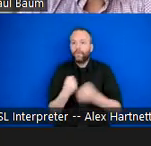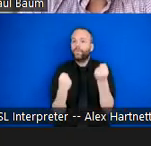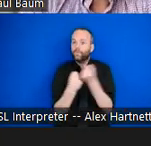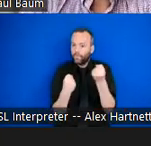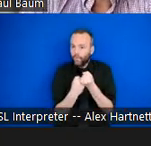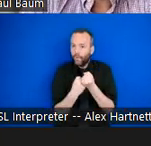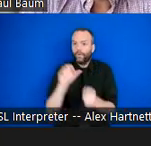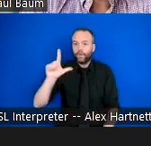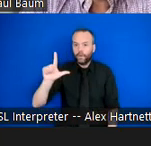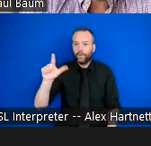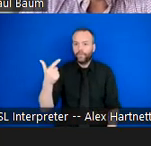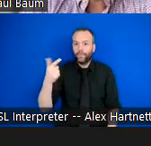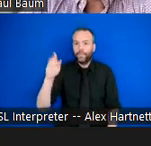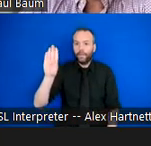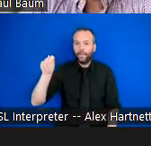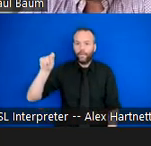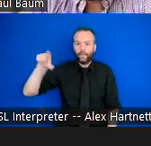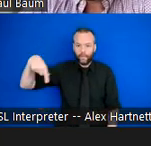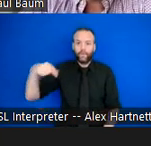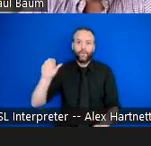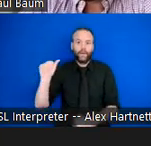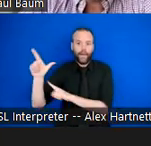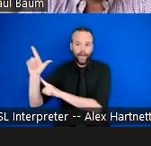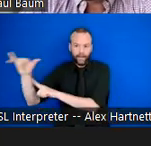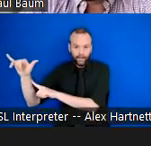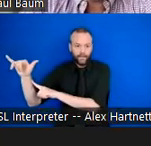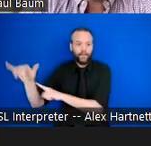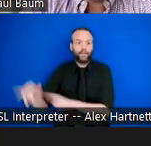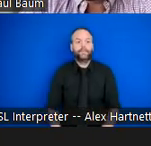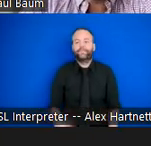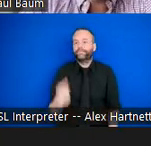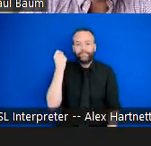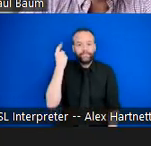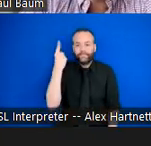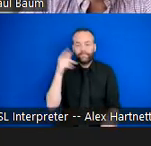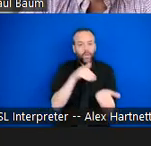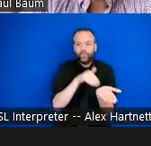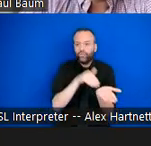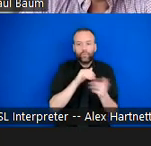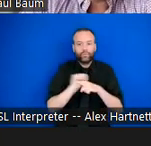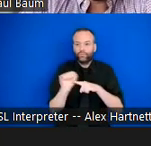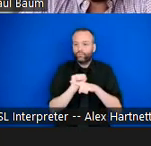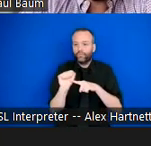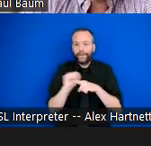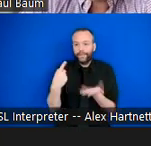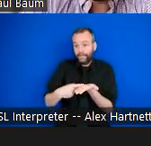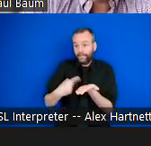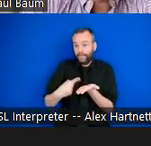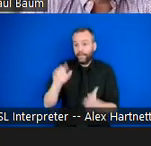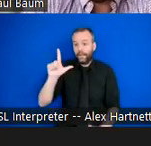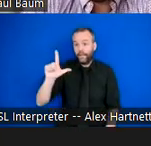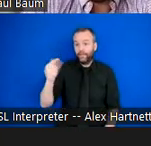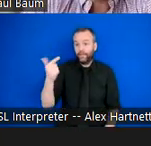Importance of them. Social workers receive minimal training in their graduate programs on youth suicide and LGBTQ